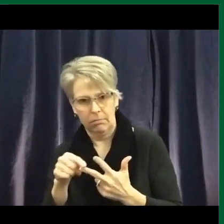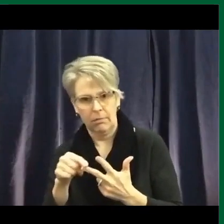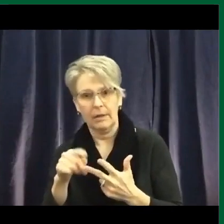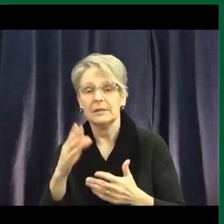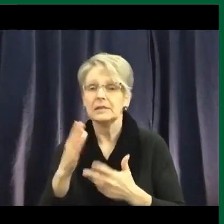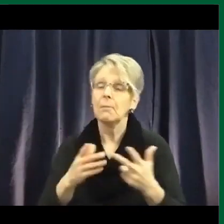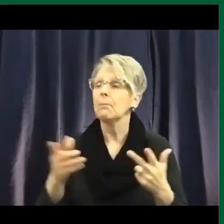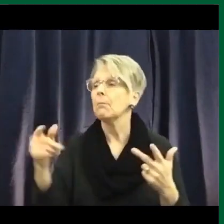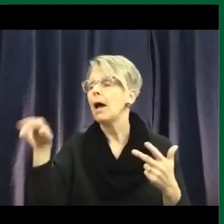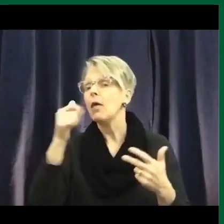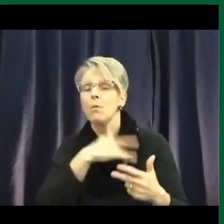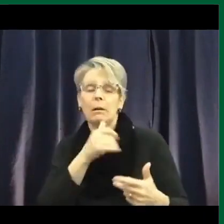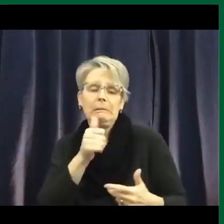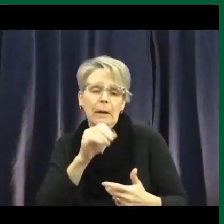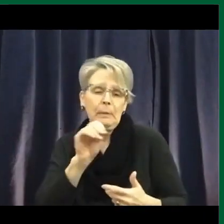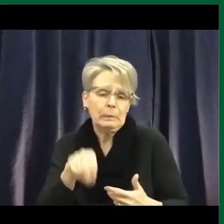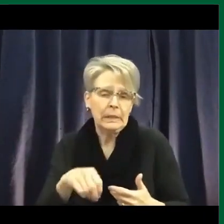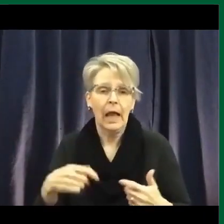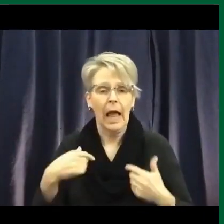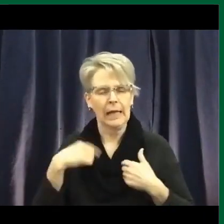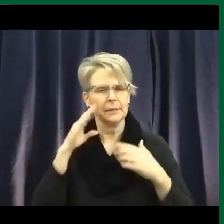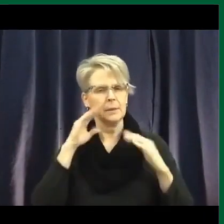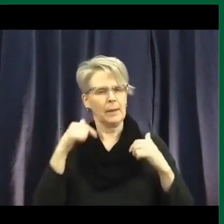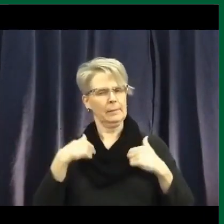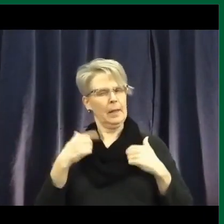10%. I expect we would be around that